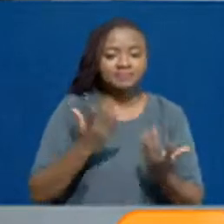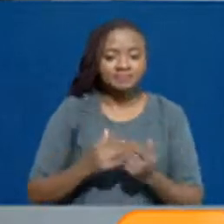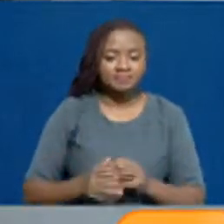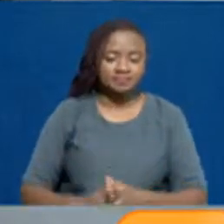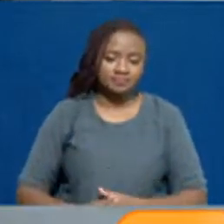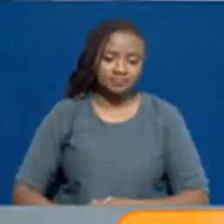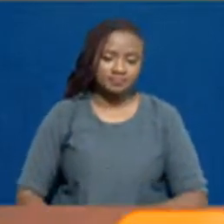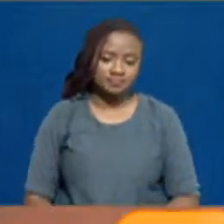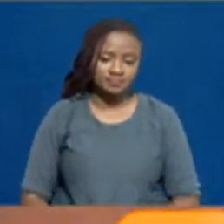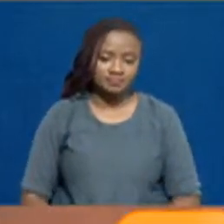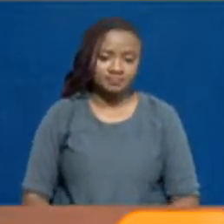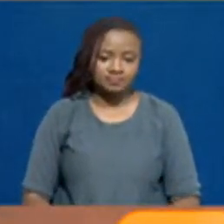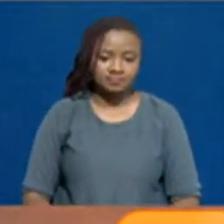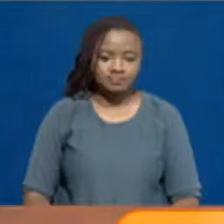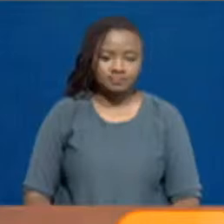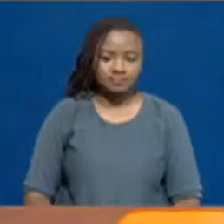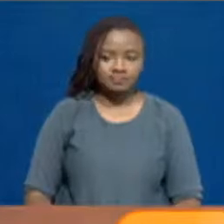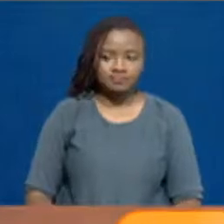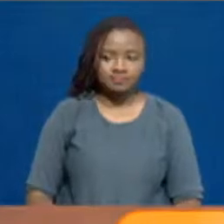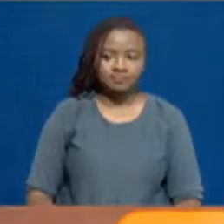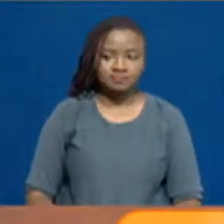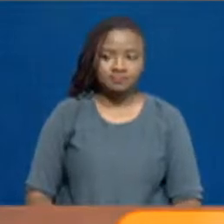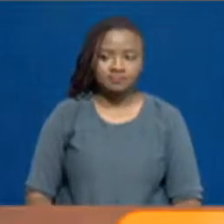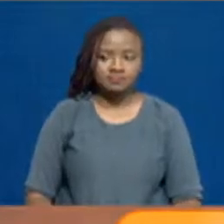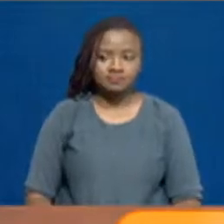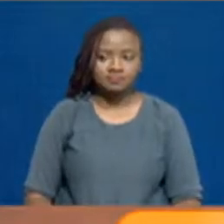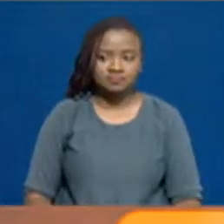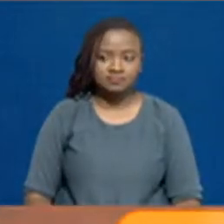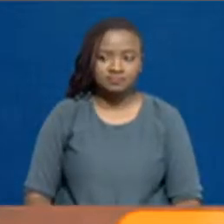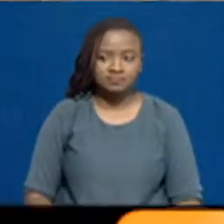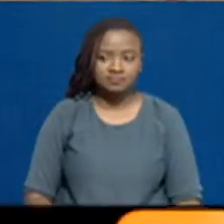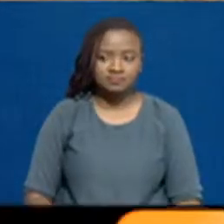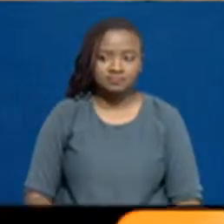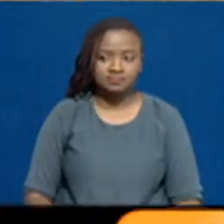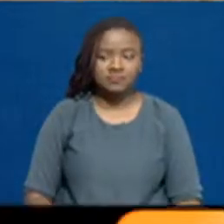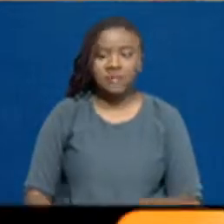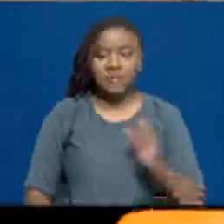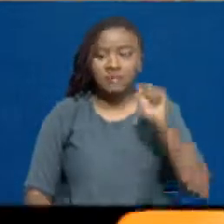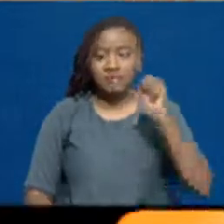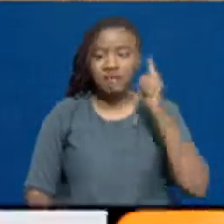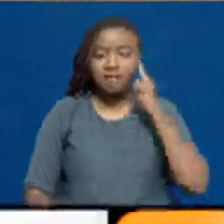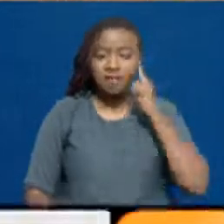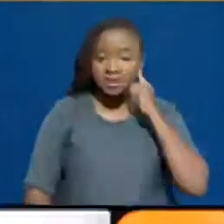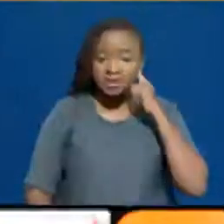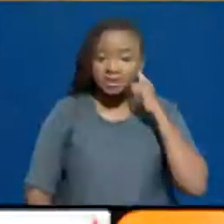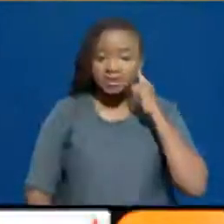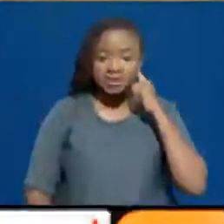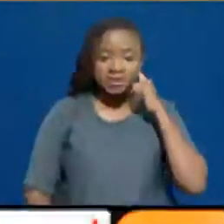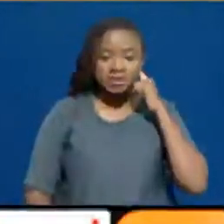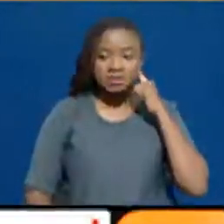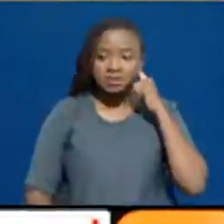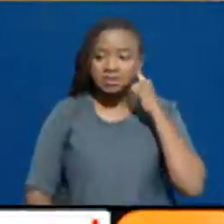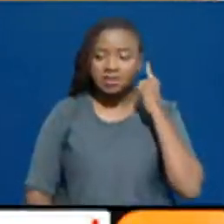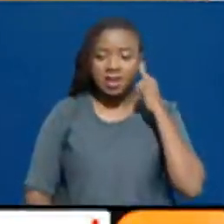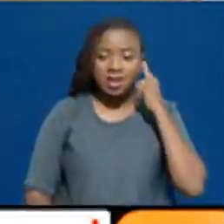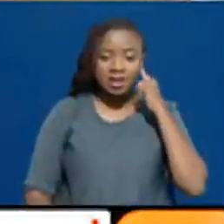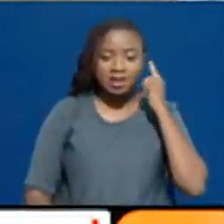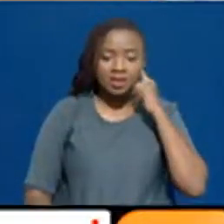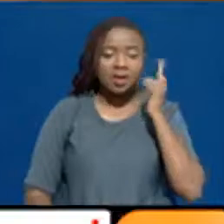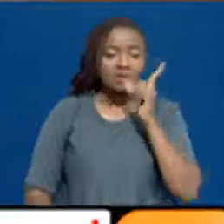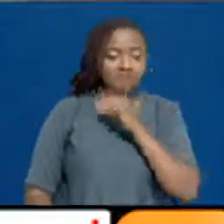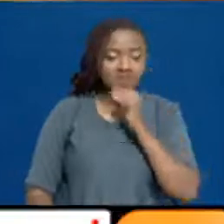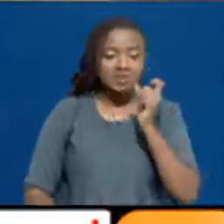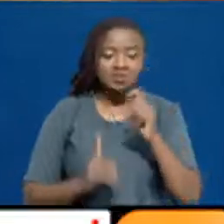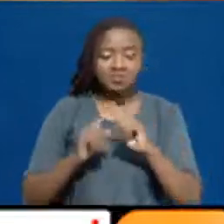response? This would go to a number of areas. One would be to support